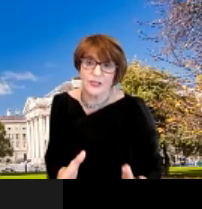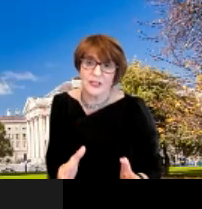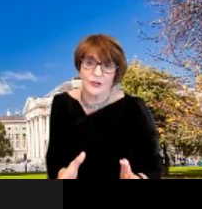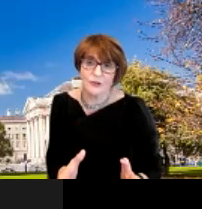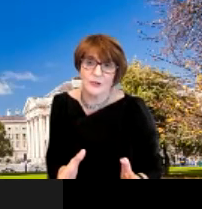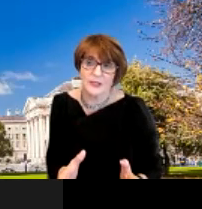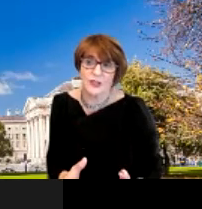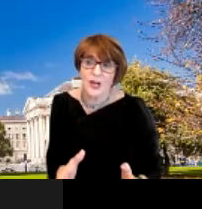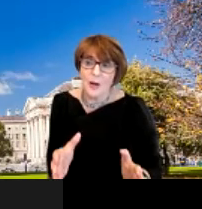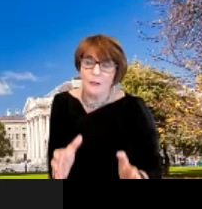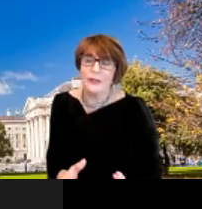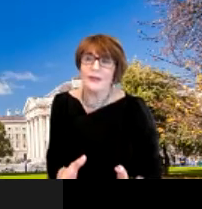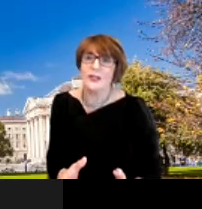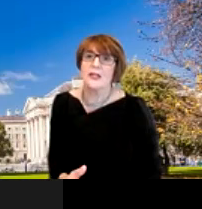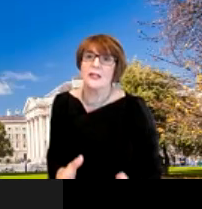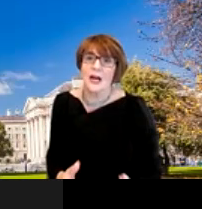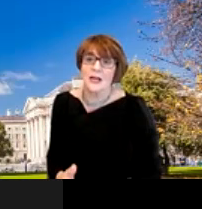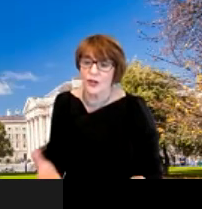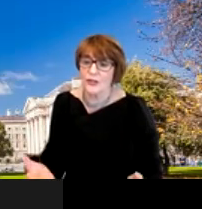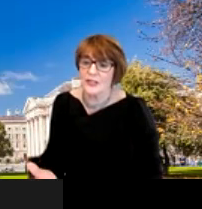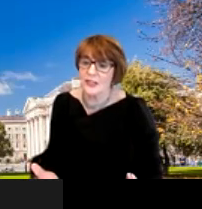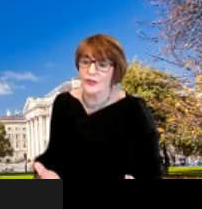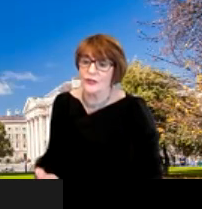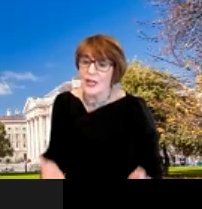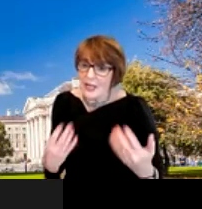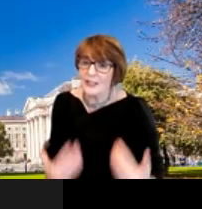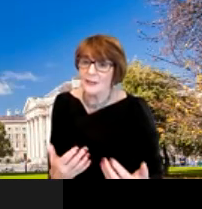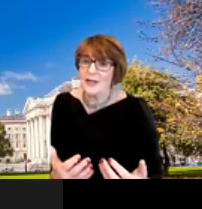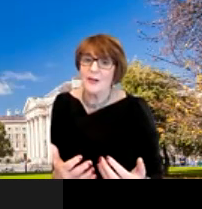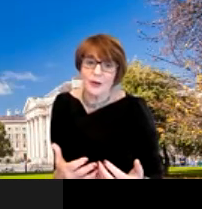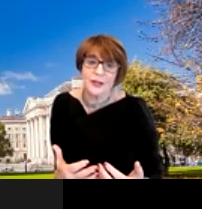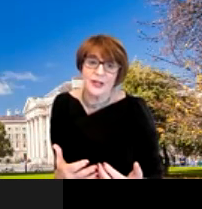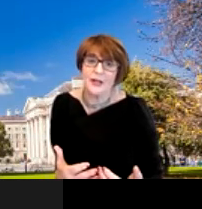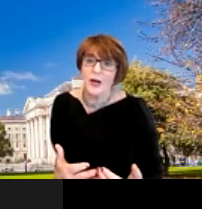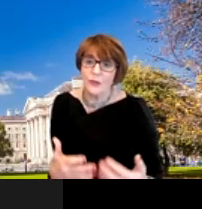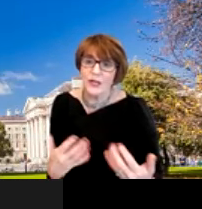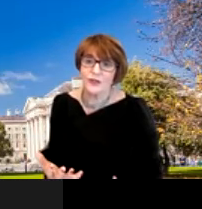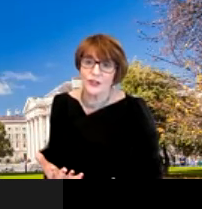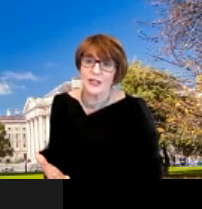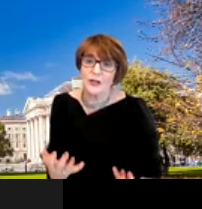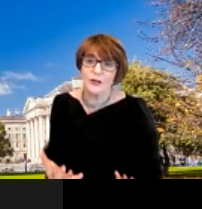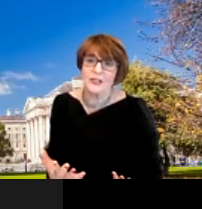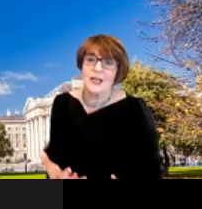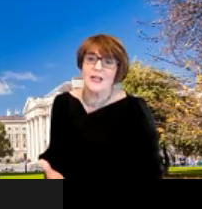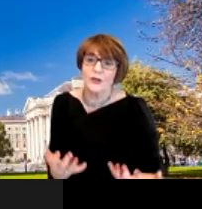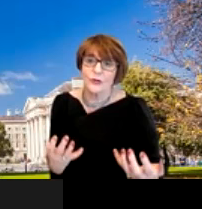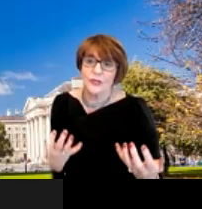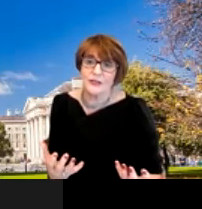to take that home message. But I think it, as Sean has said and others, it has been a burden. And we've just looked